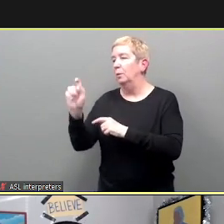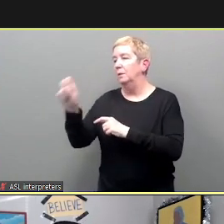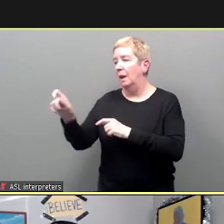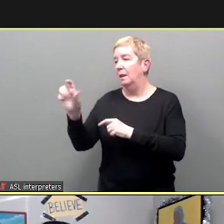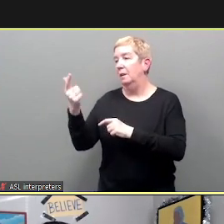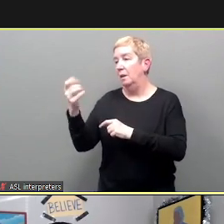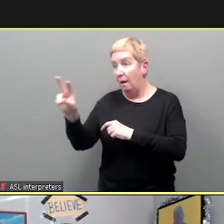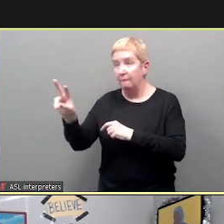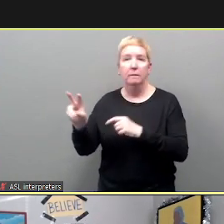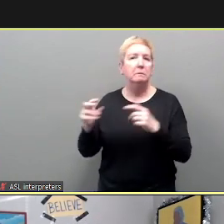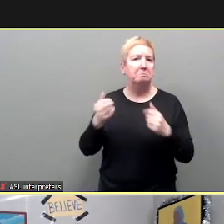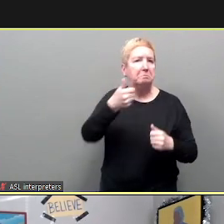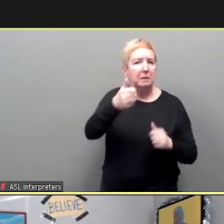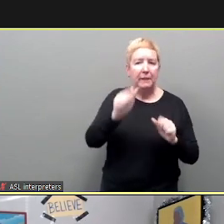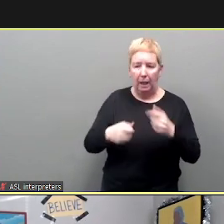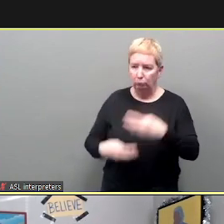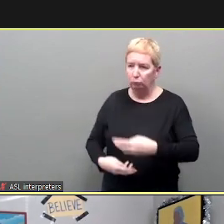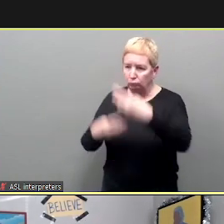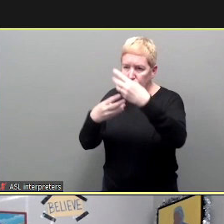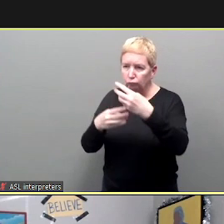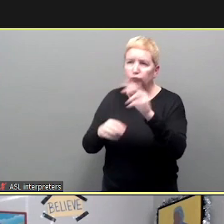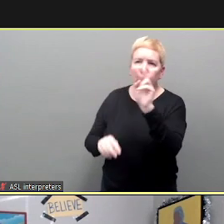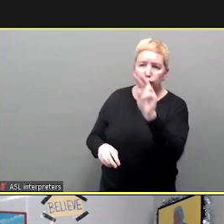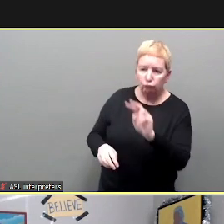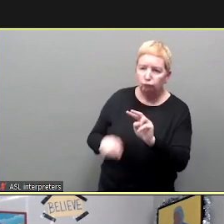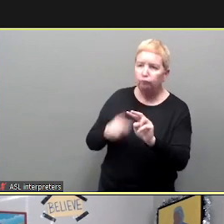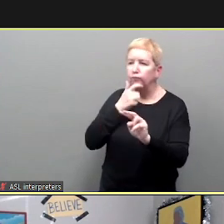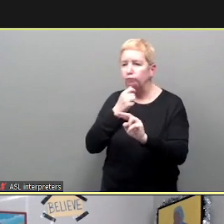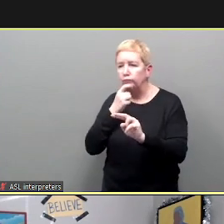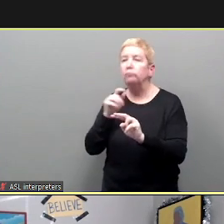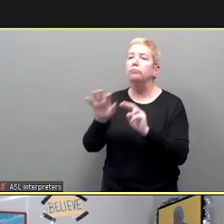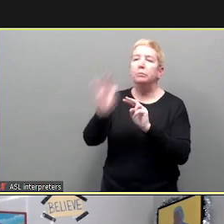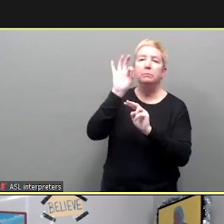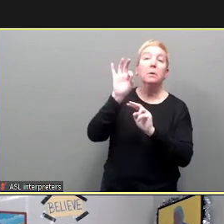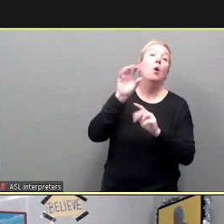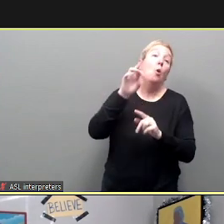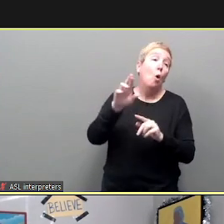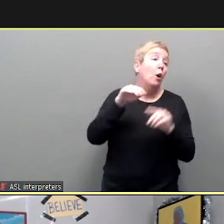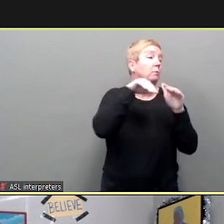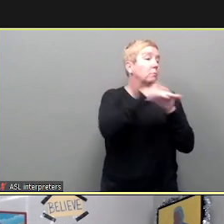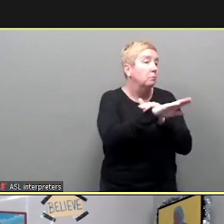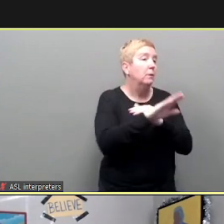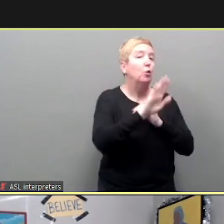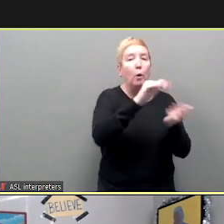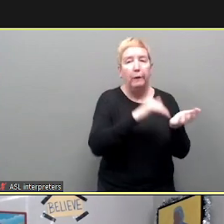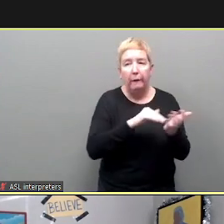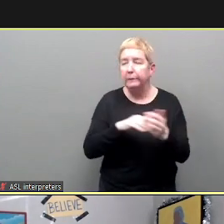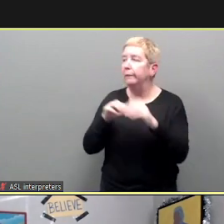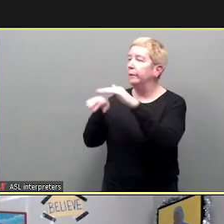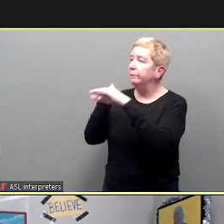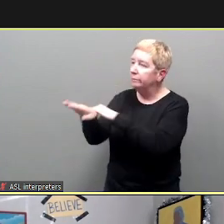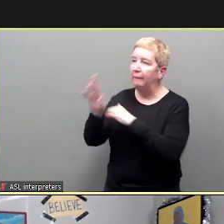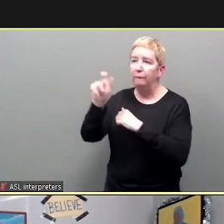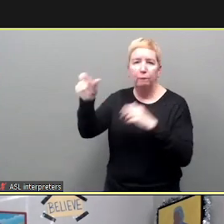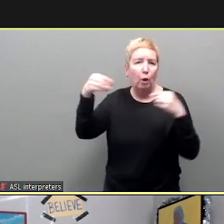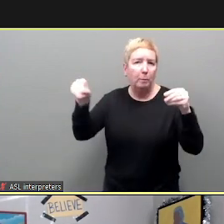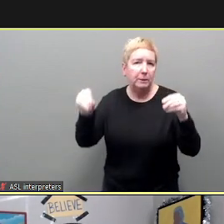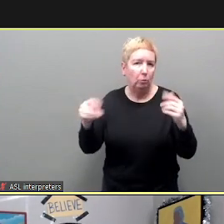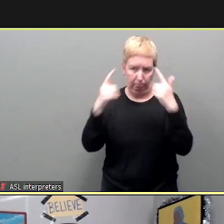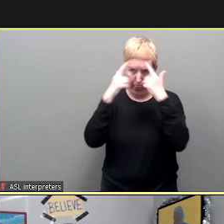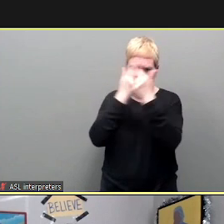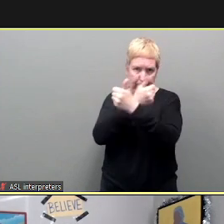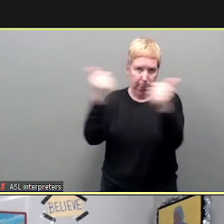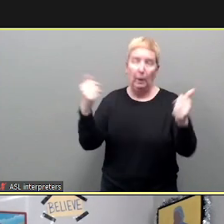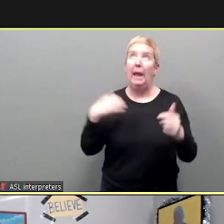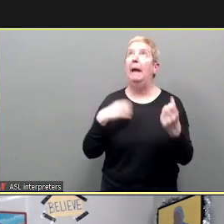doses, and going to your local provider or pharmacy as well. So just a reminder, an exciting reminder that we have many